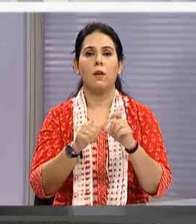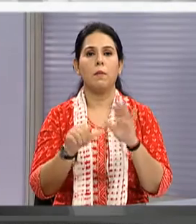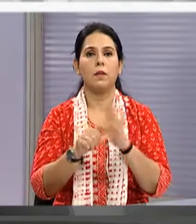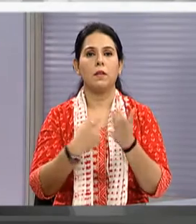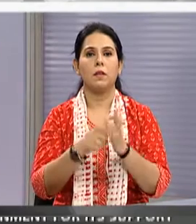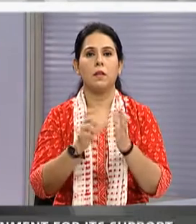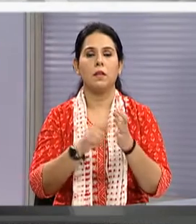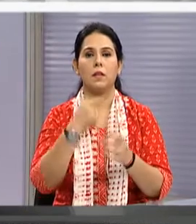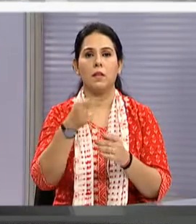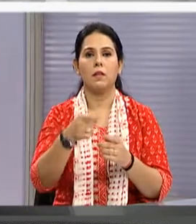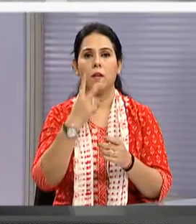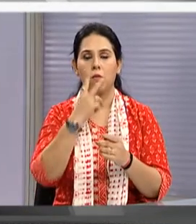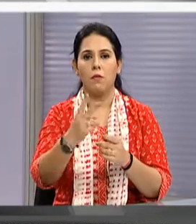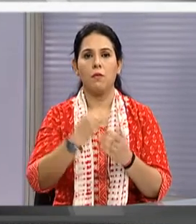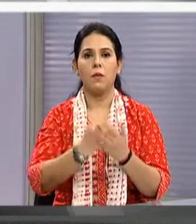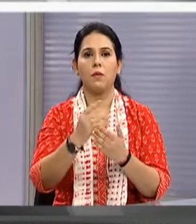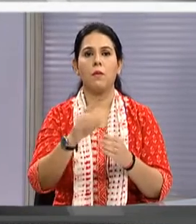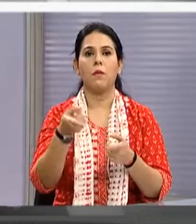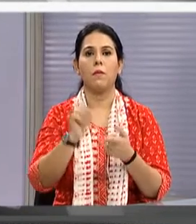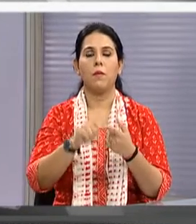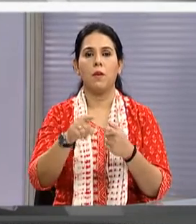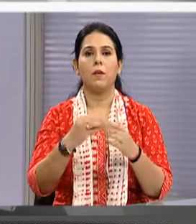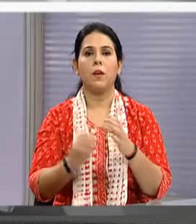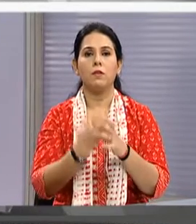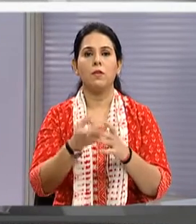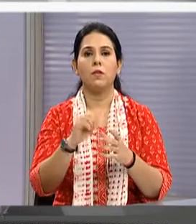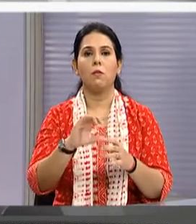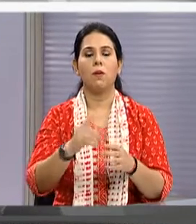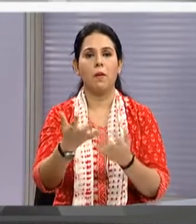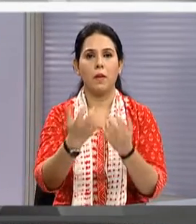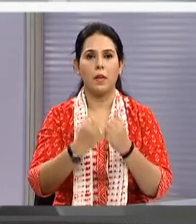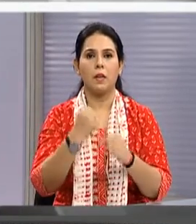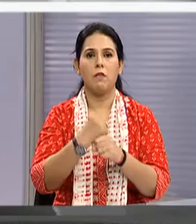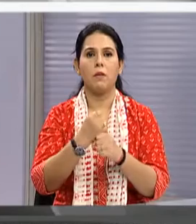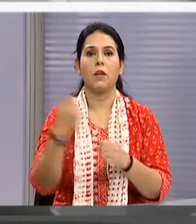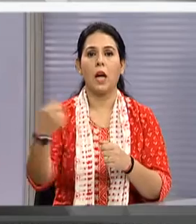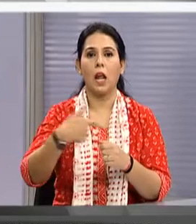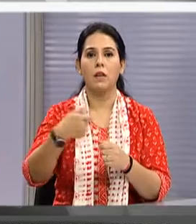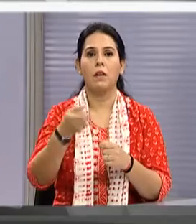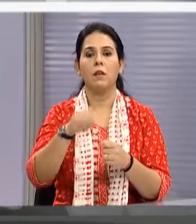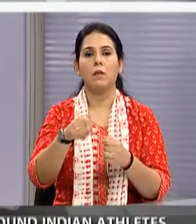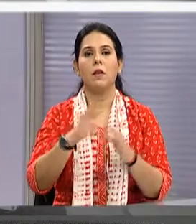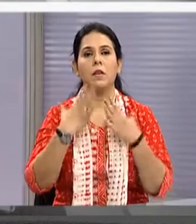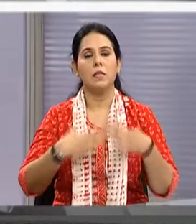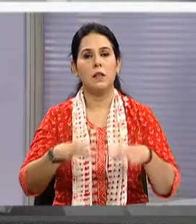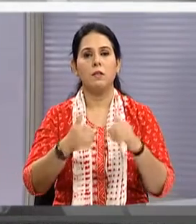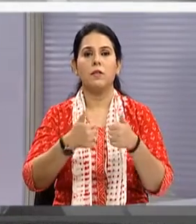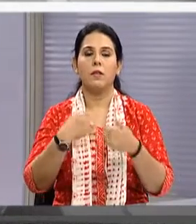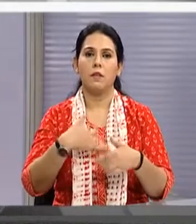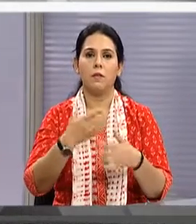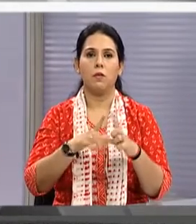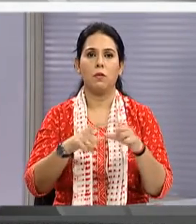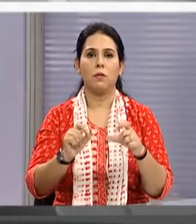President N. Ramachandran said he's looking forward to the time when the association won't have to take government's grant and will be